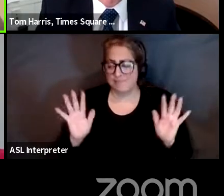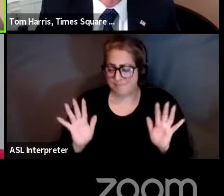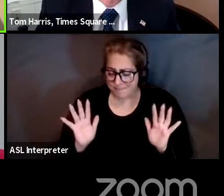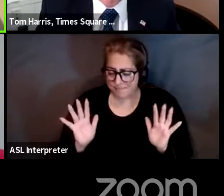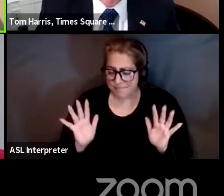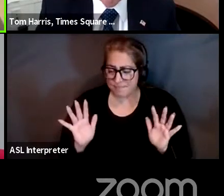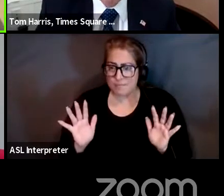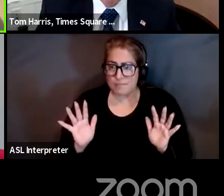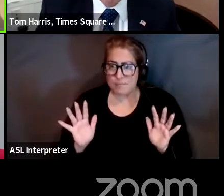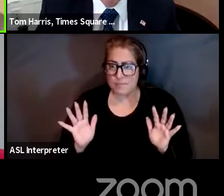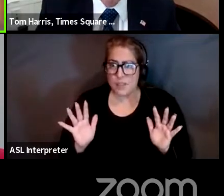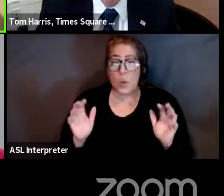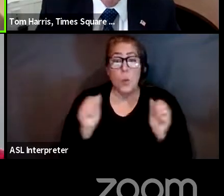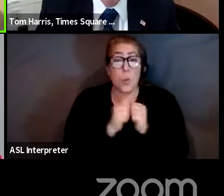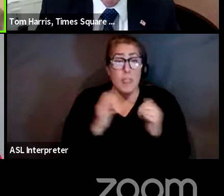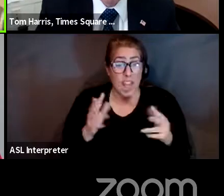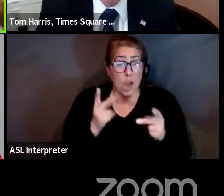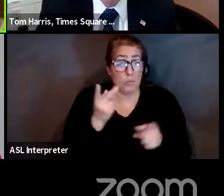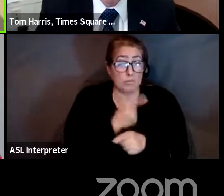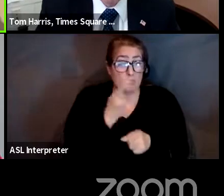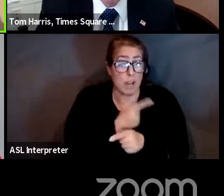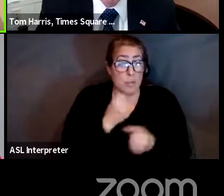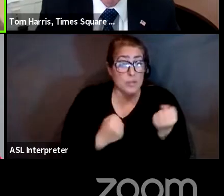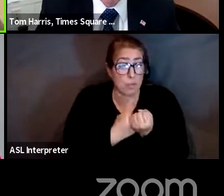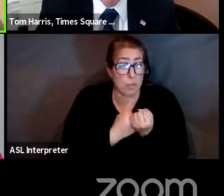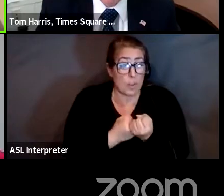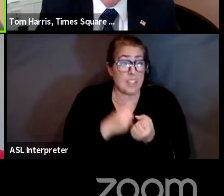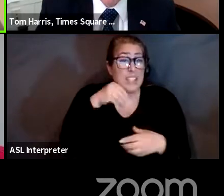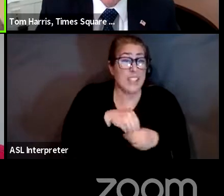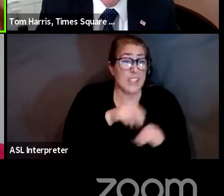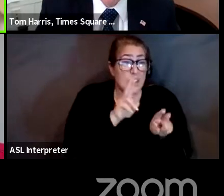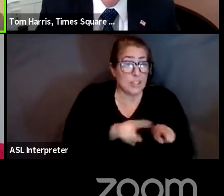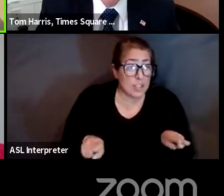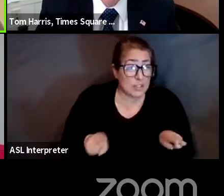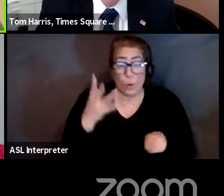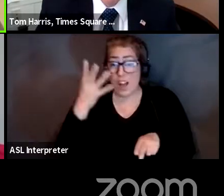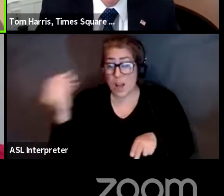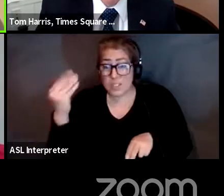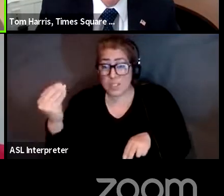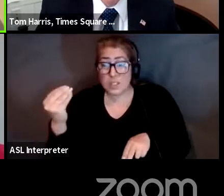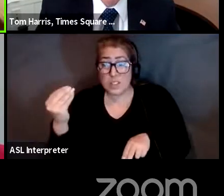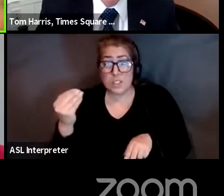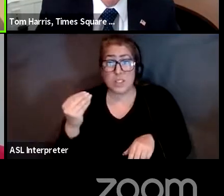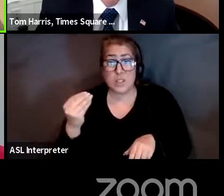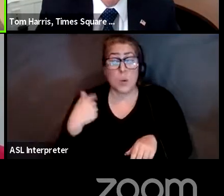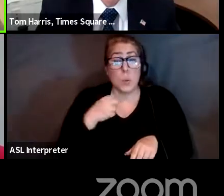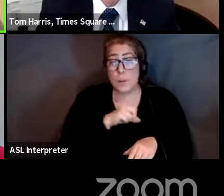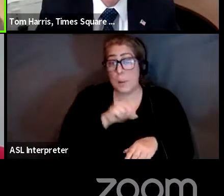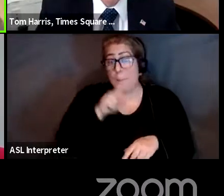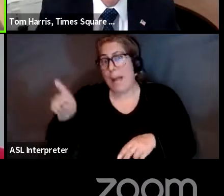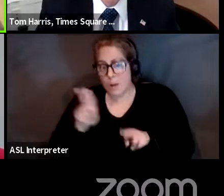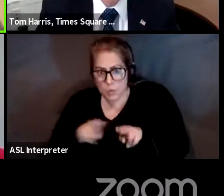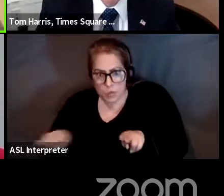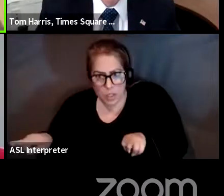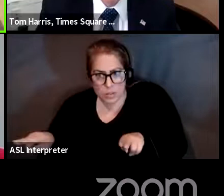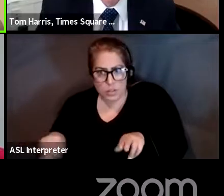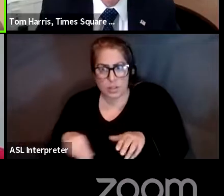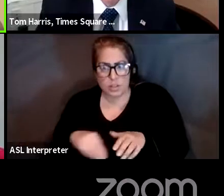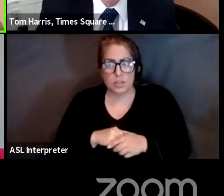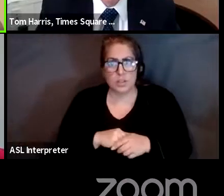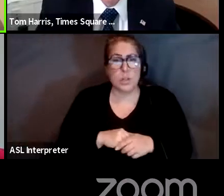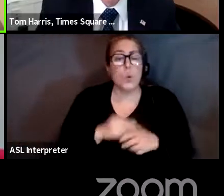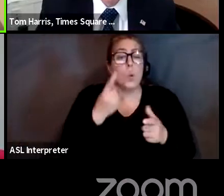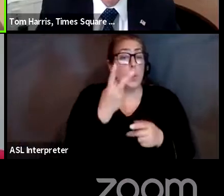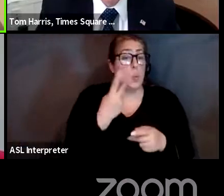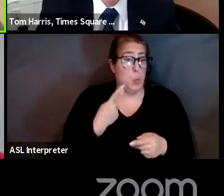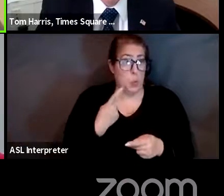without the proper support in the shelter, outside of the shelter, you know, we returned back to the shelter. We got two